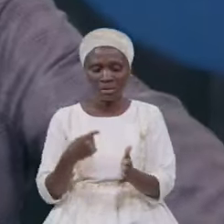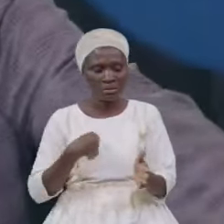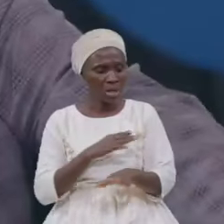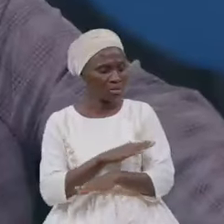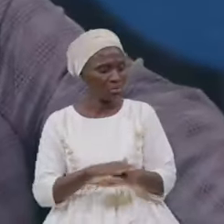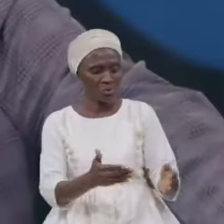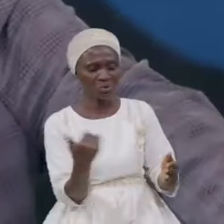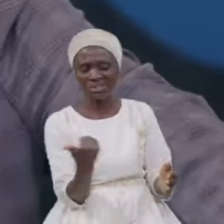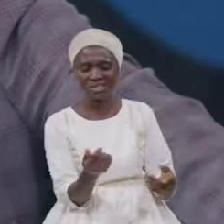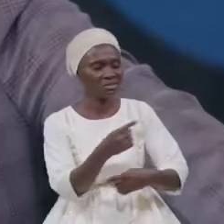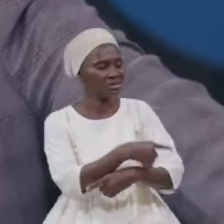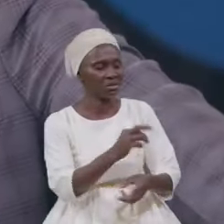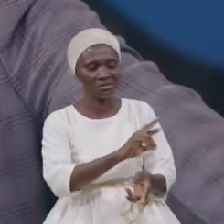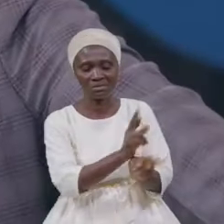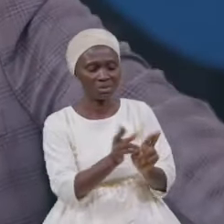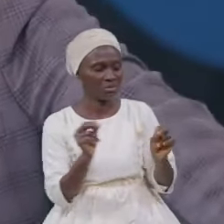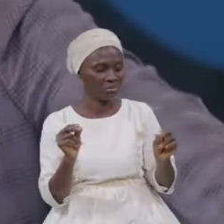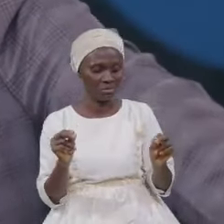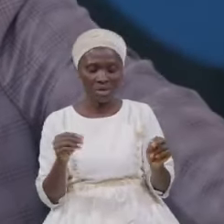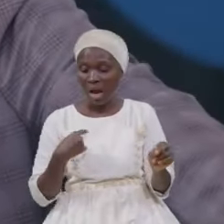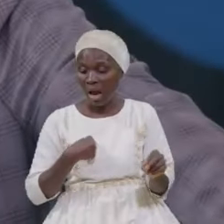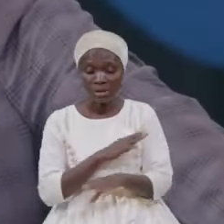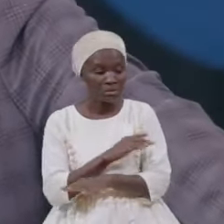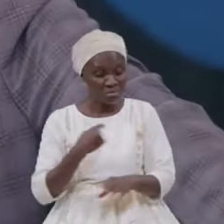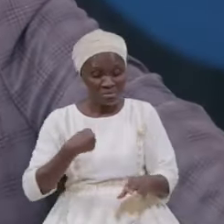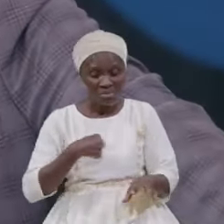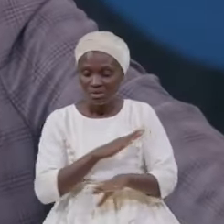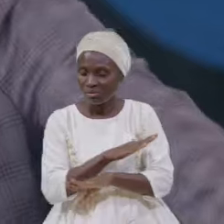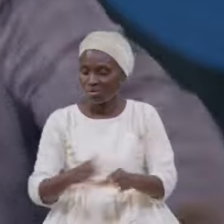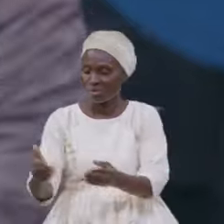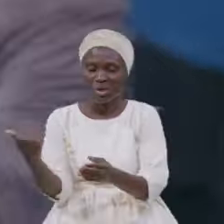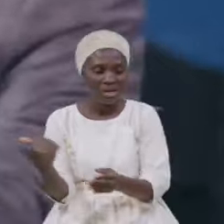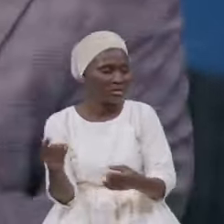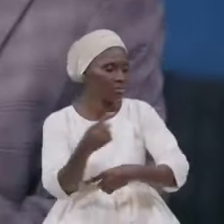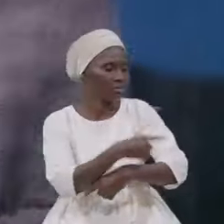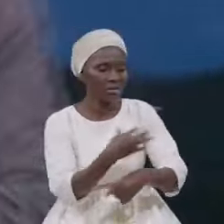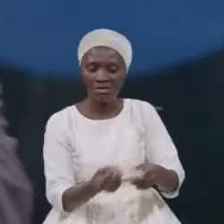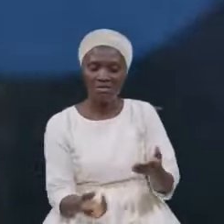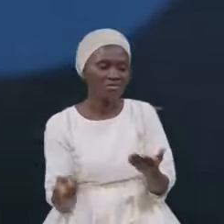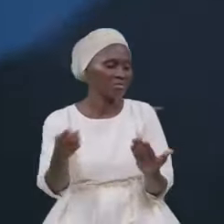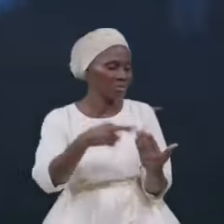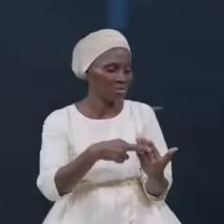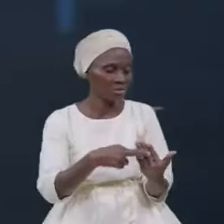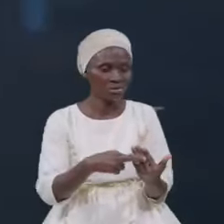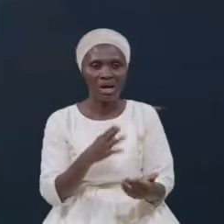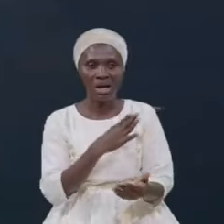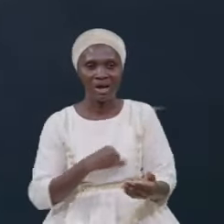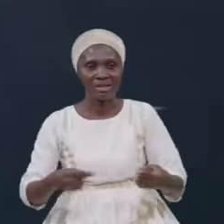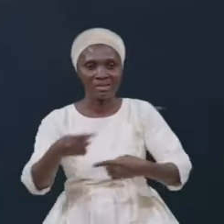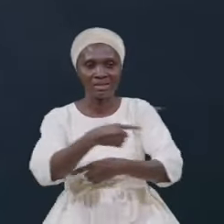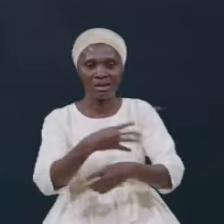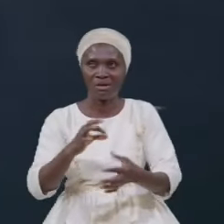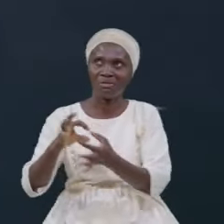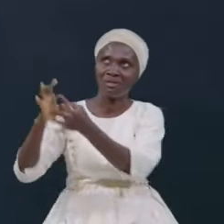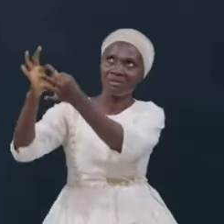day of restoration, reconciliation. I don't want any day of